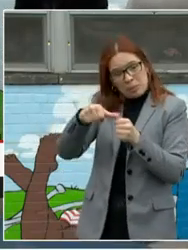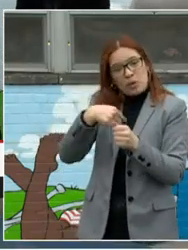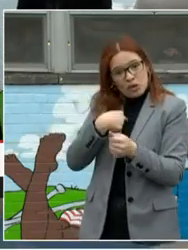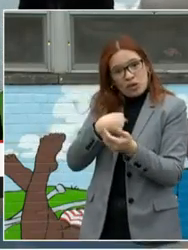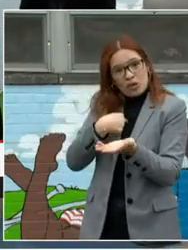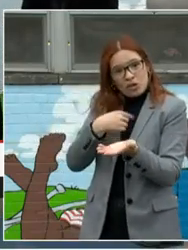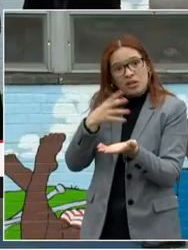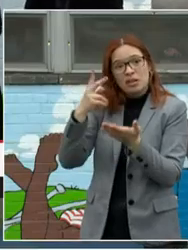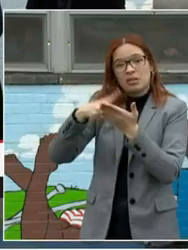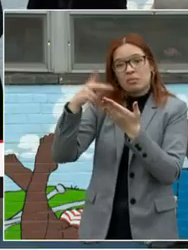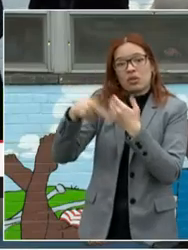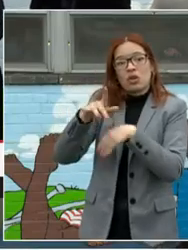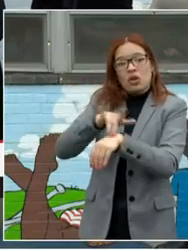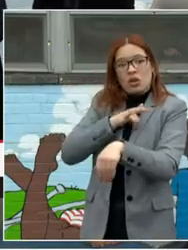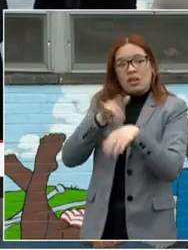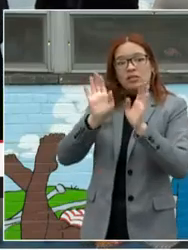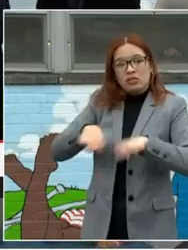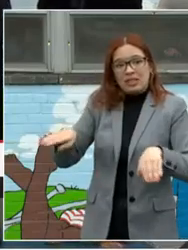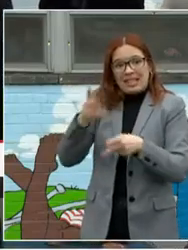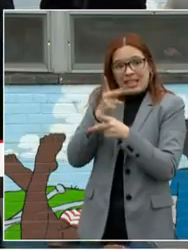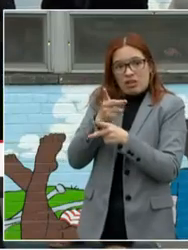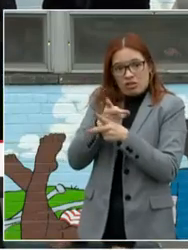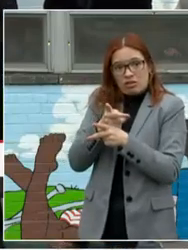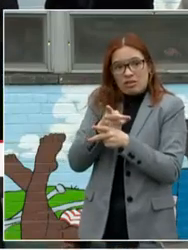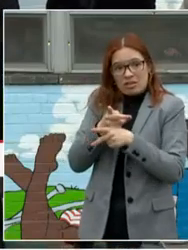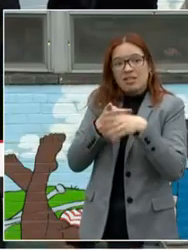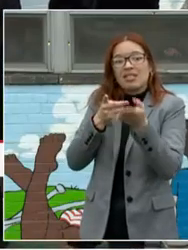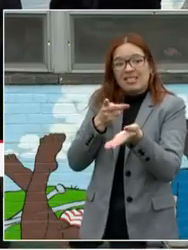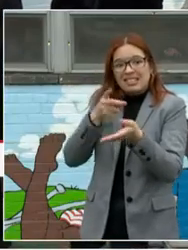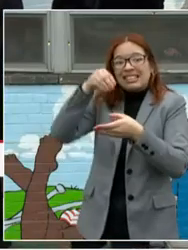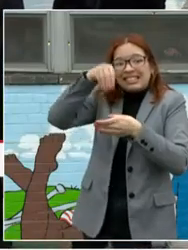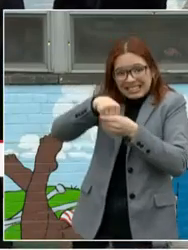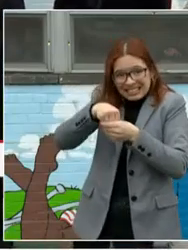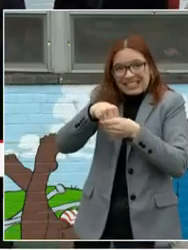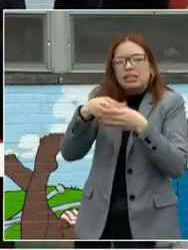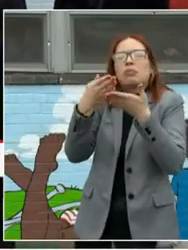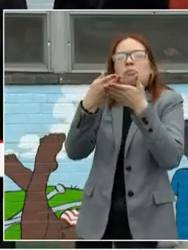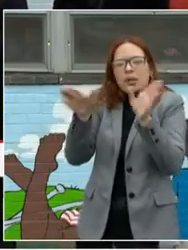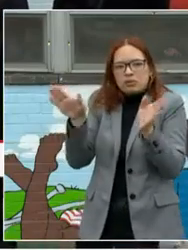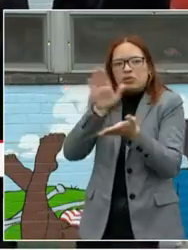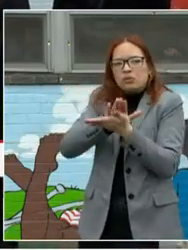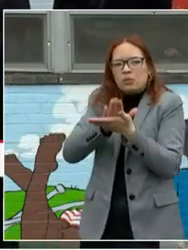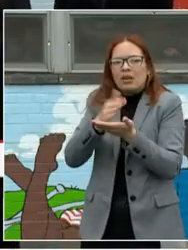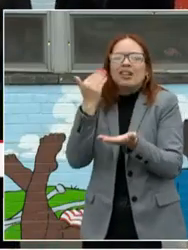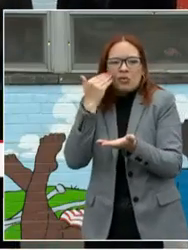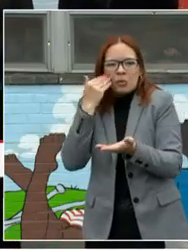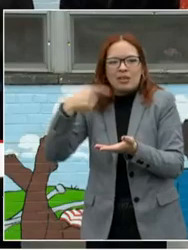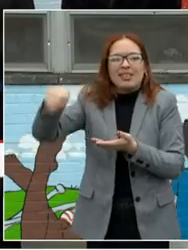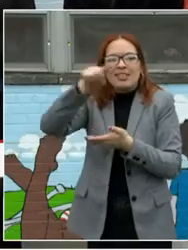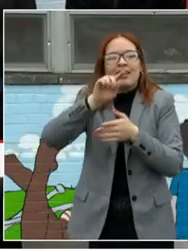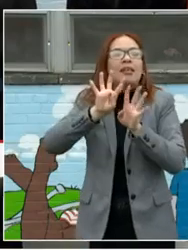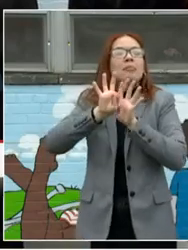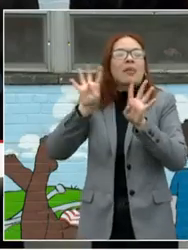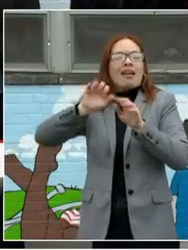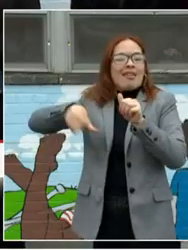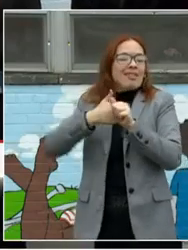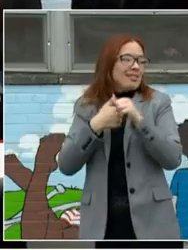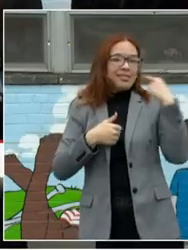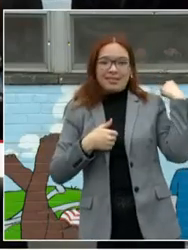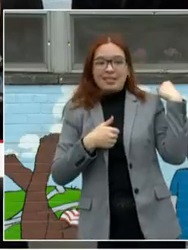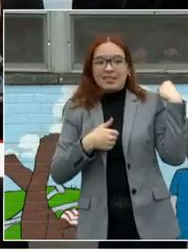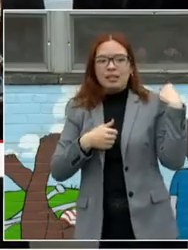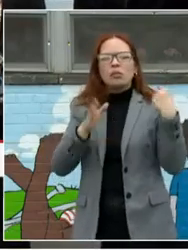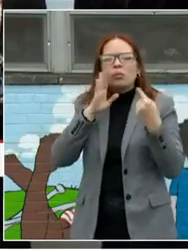care centers in our public schools. I know the folks behind me will tell you a big part of their cost